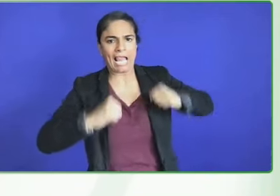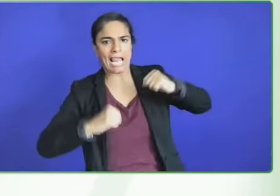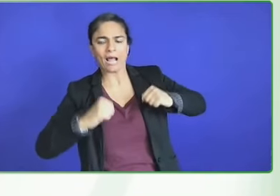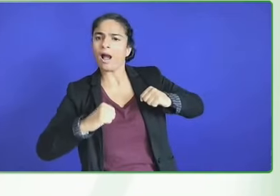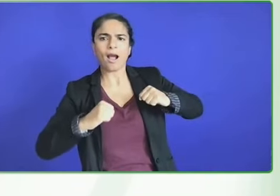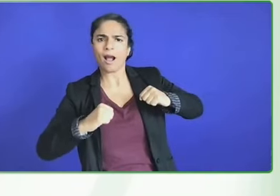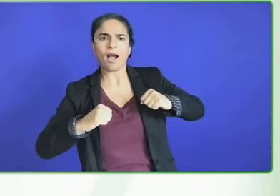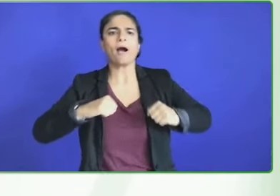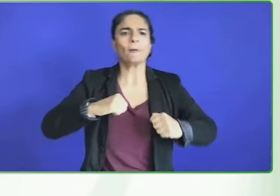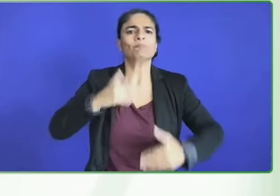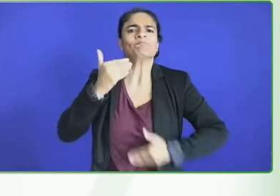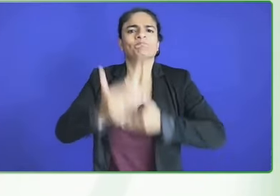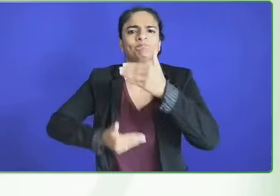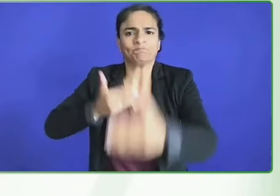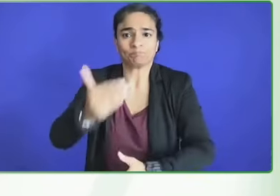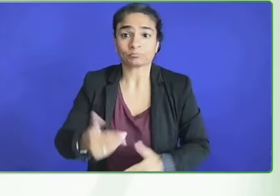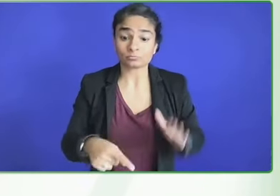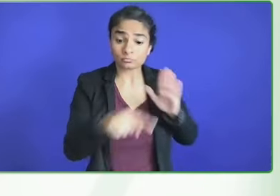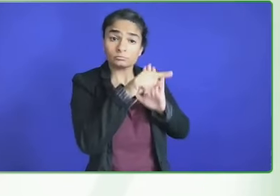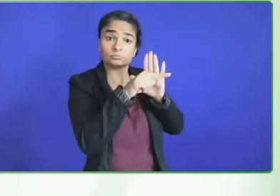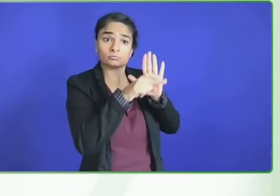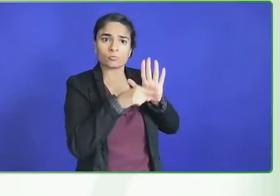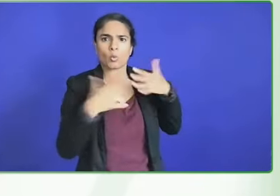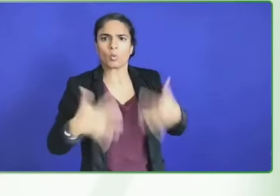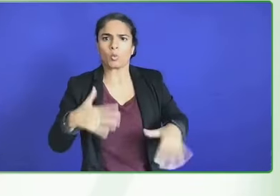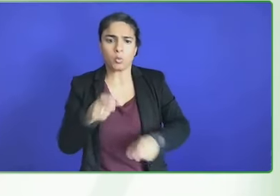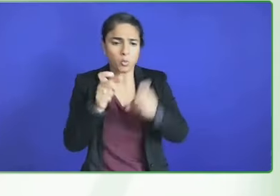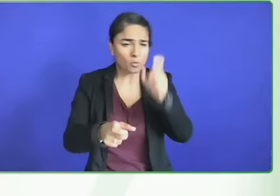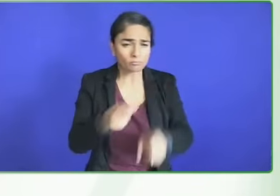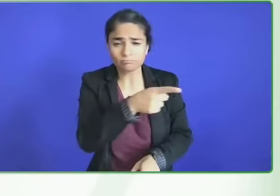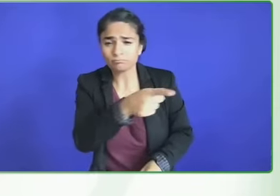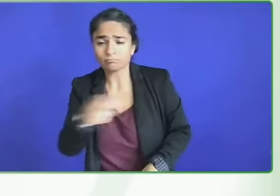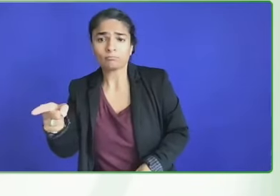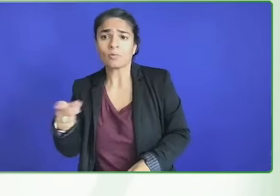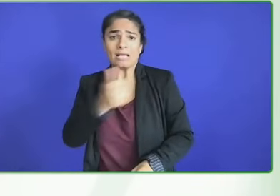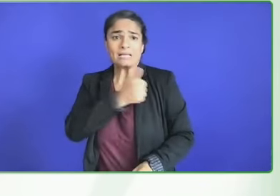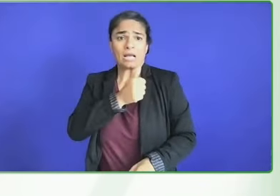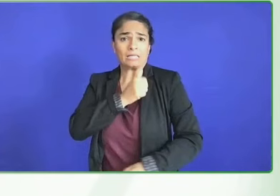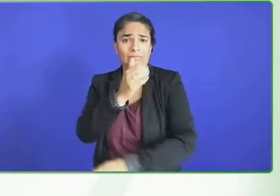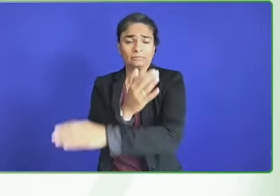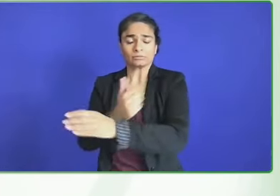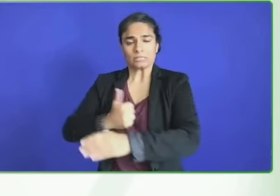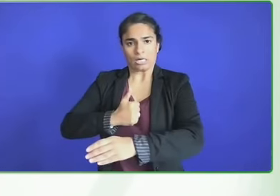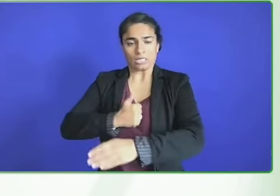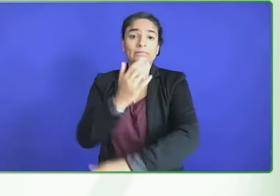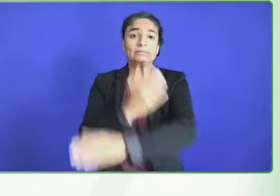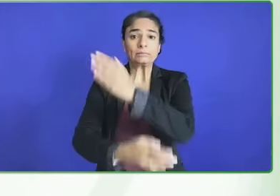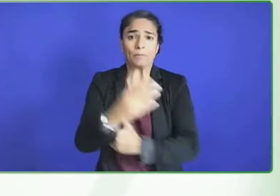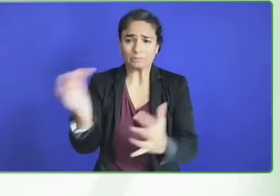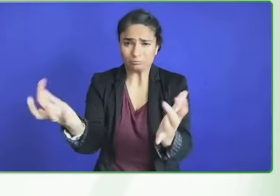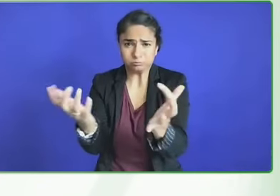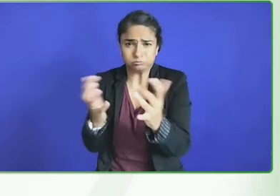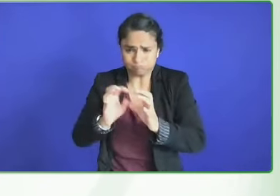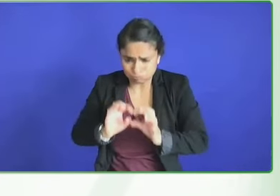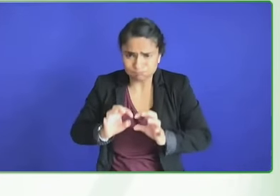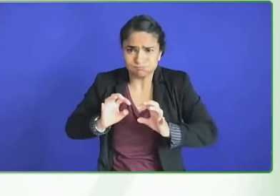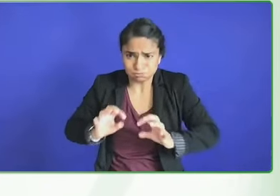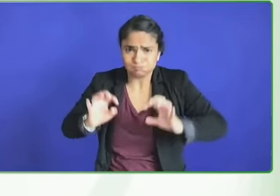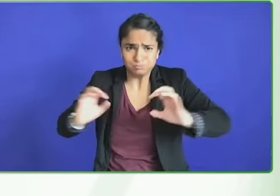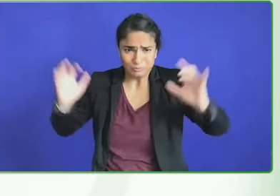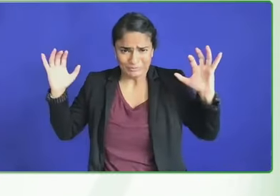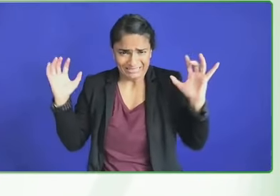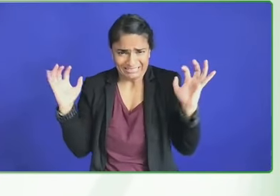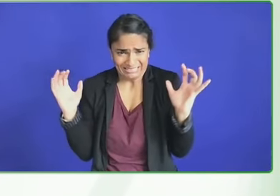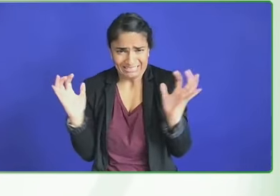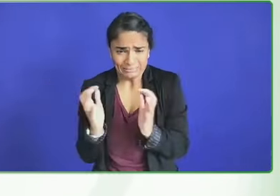with a disability, and our success will have a direct impact on the quality of their lives and their abilities to reach their fullest potential and